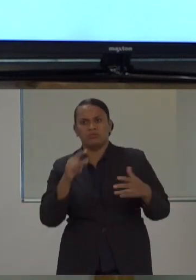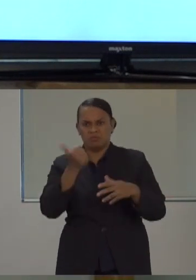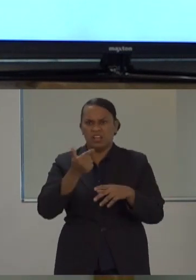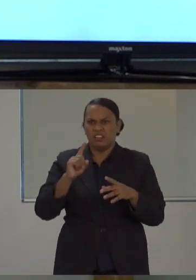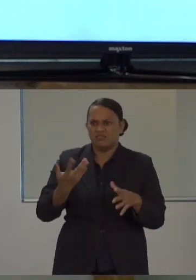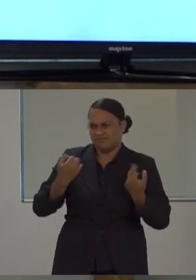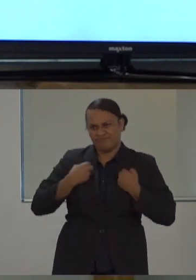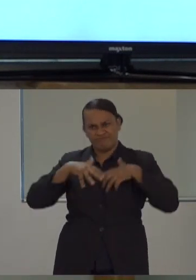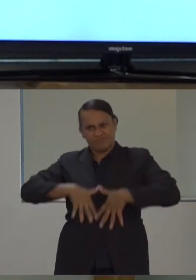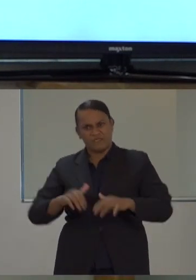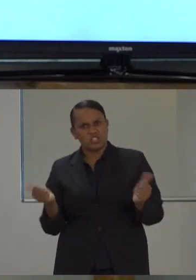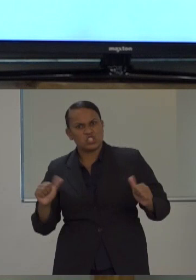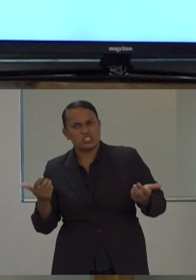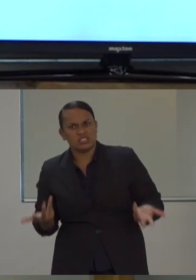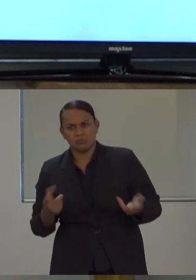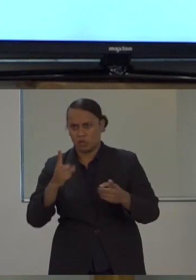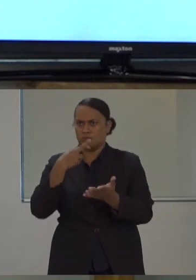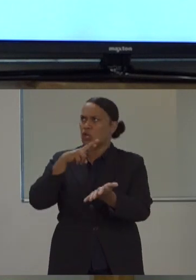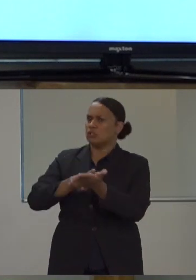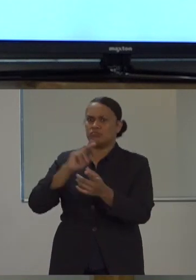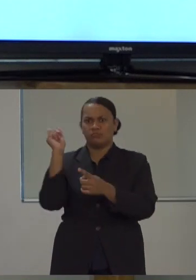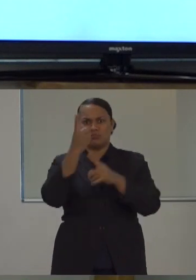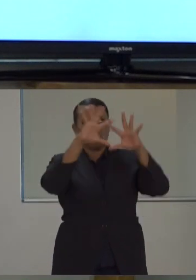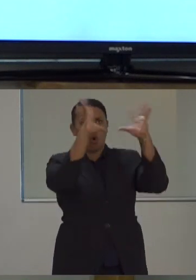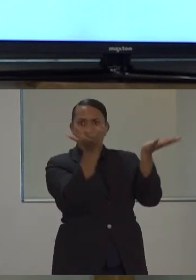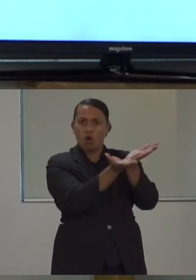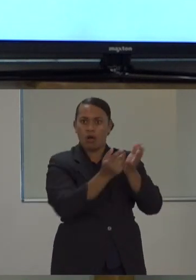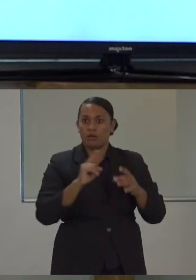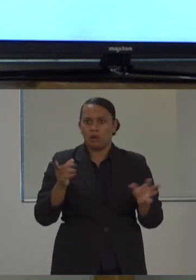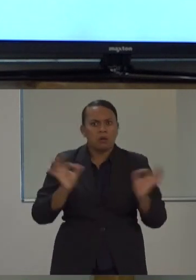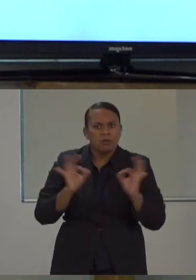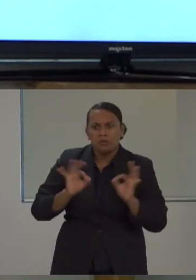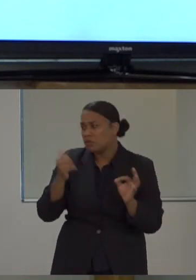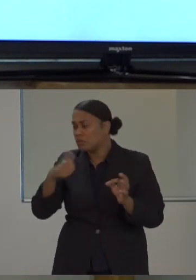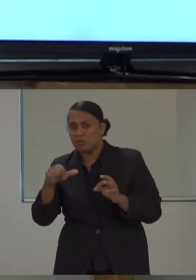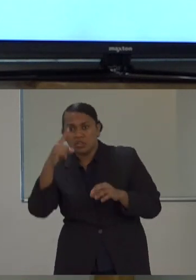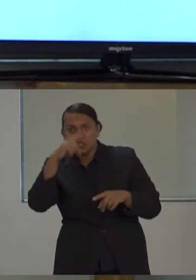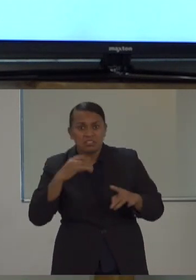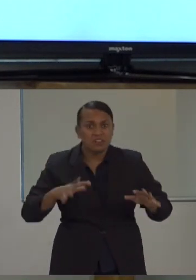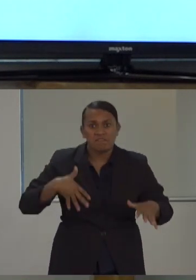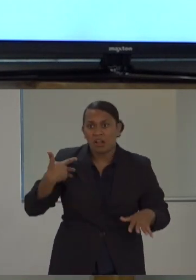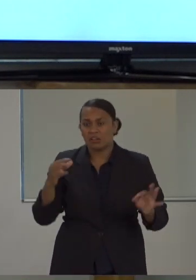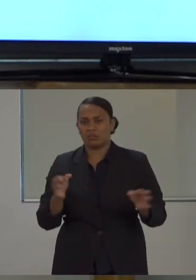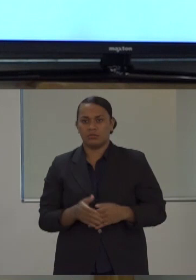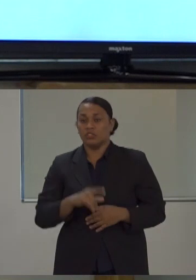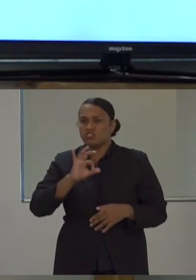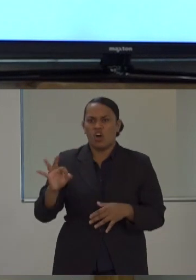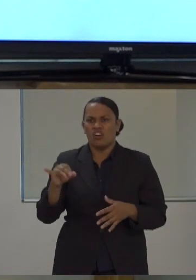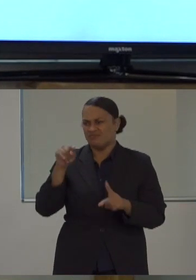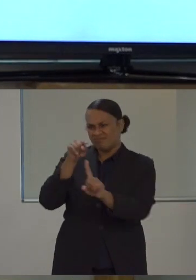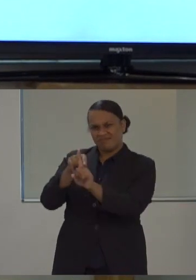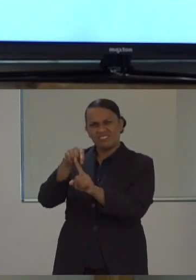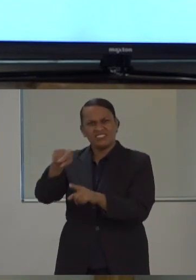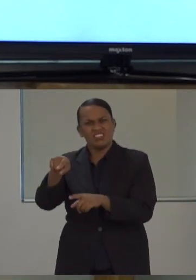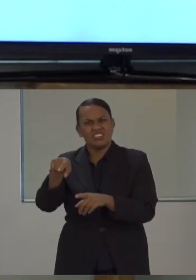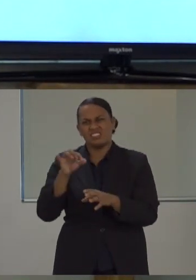Organization advises us that this is asymptomatic transmission is unlikely to be driving transmission around the world.